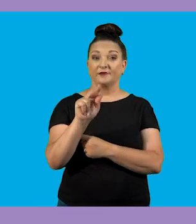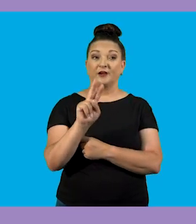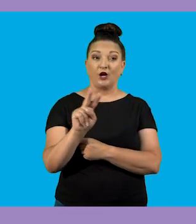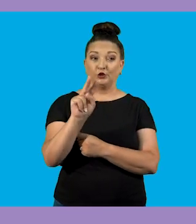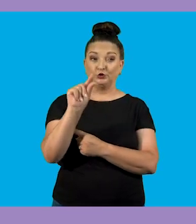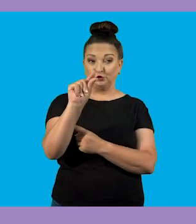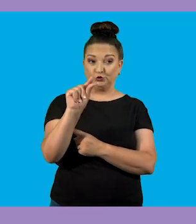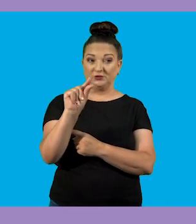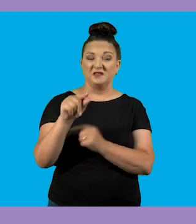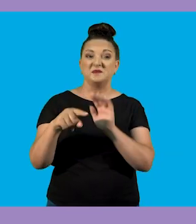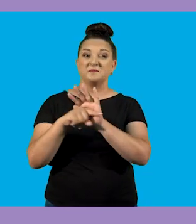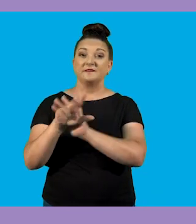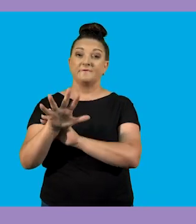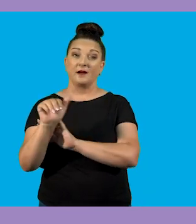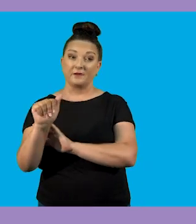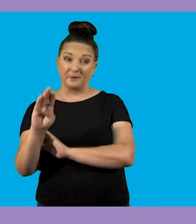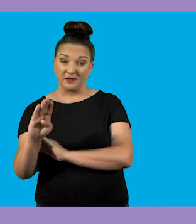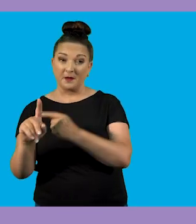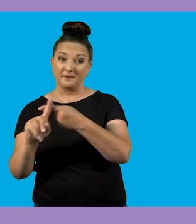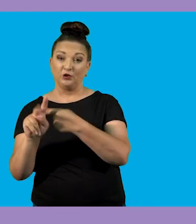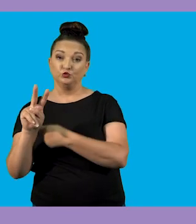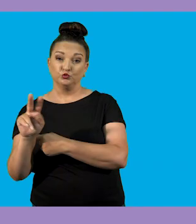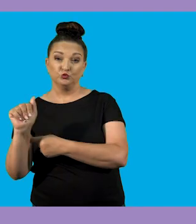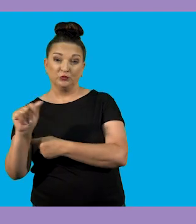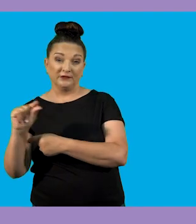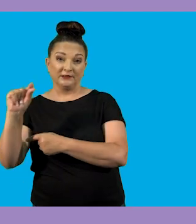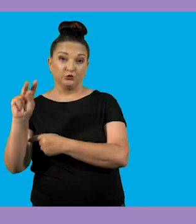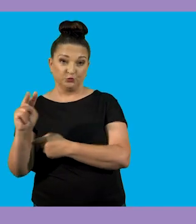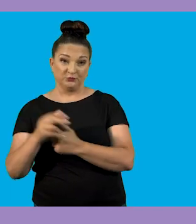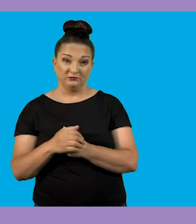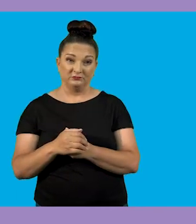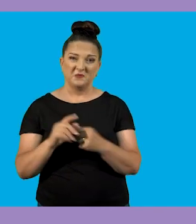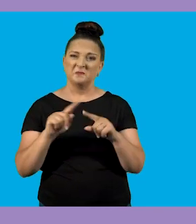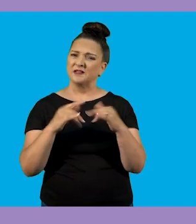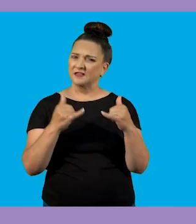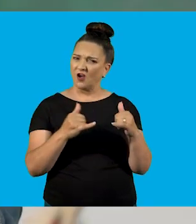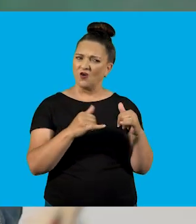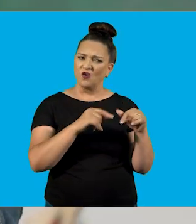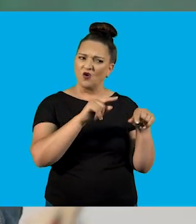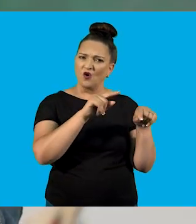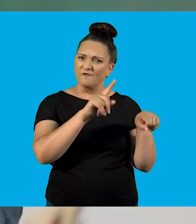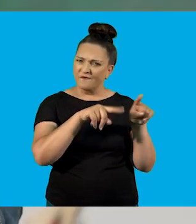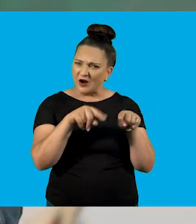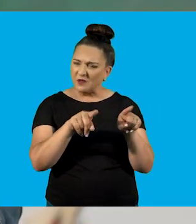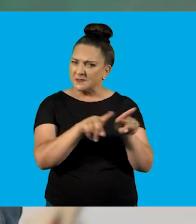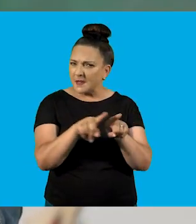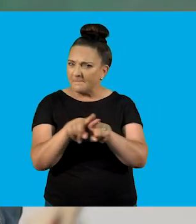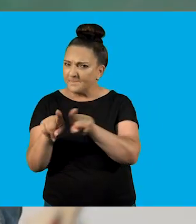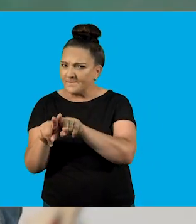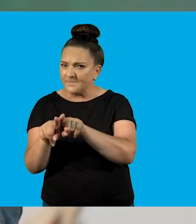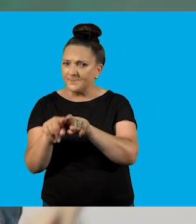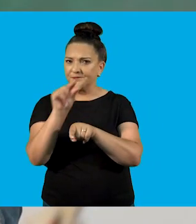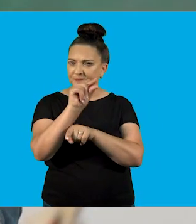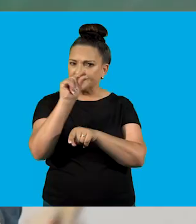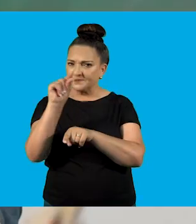squared minus 5ab plus 2a squared. Remember how we look out for like terms? They need to have the same variable